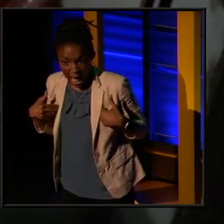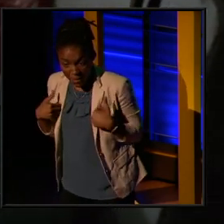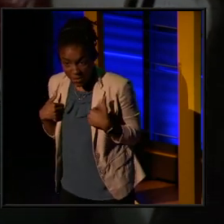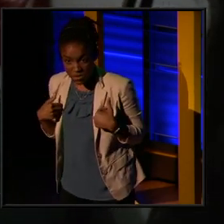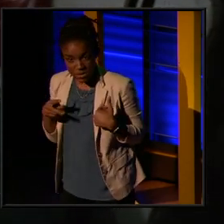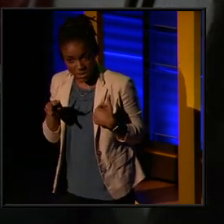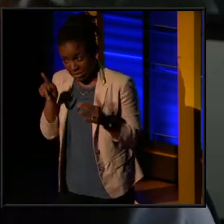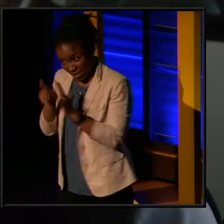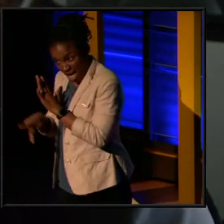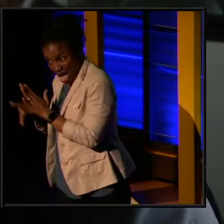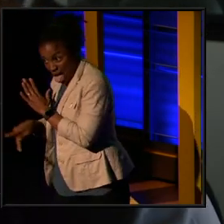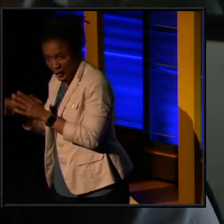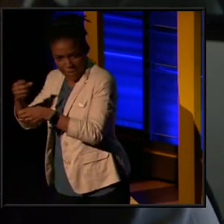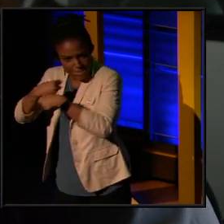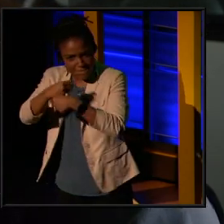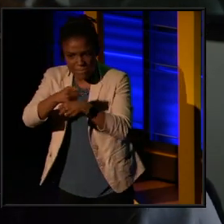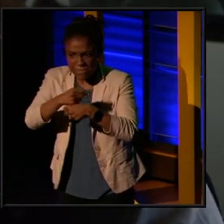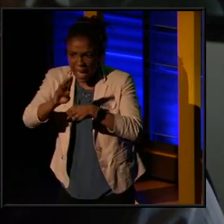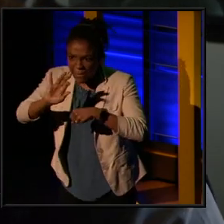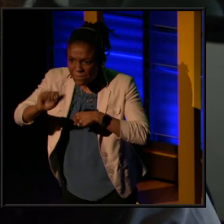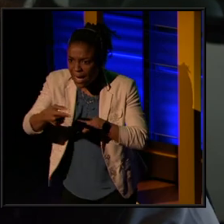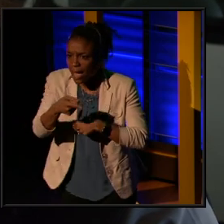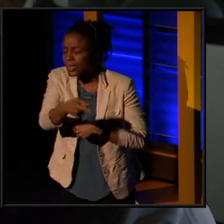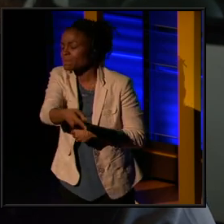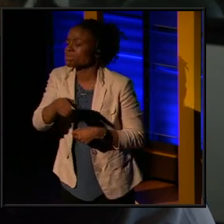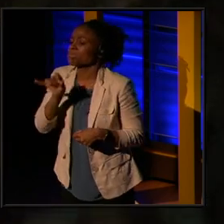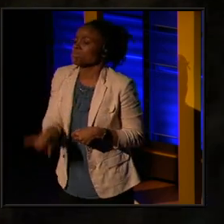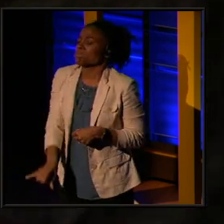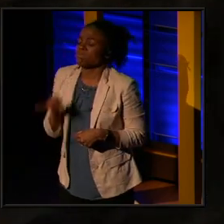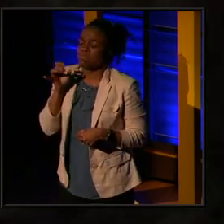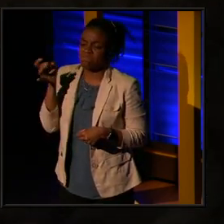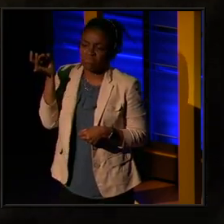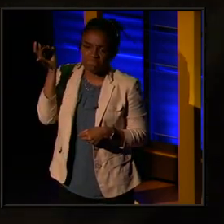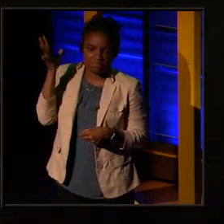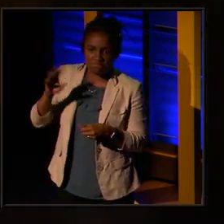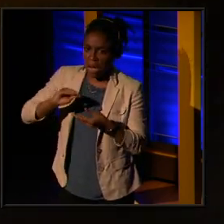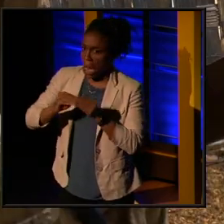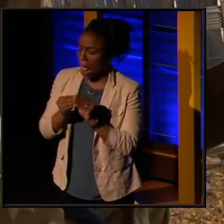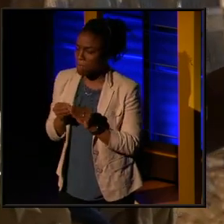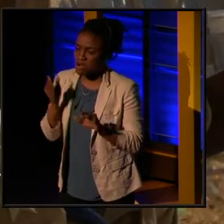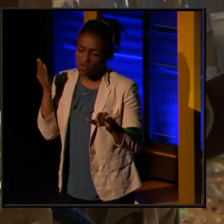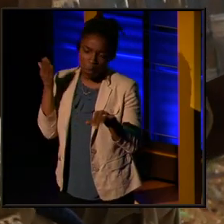to understand the numbers and the transnational scale of this trade. I've been